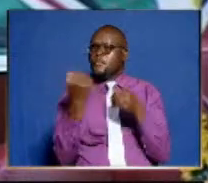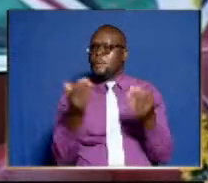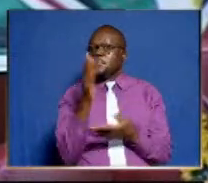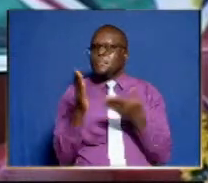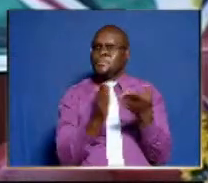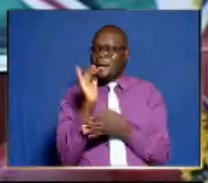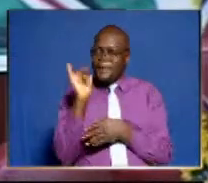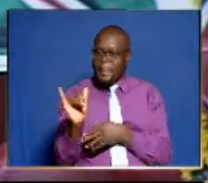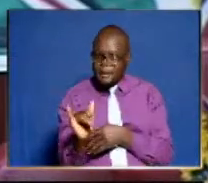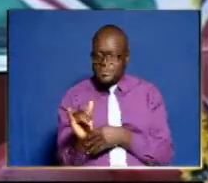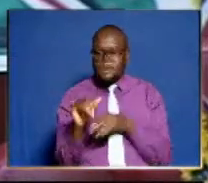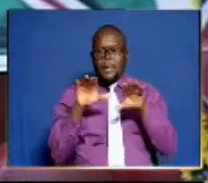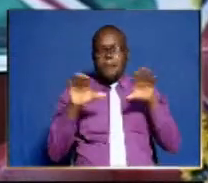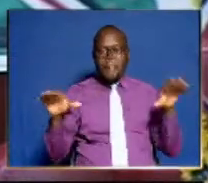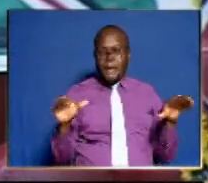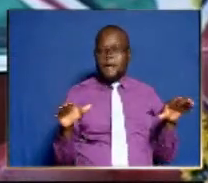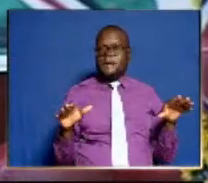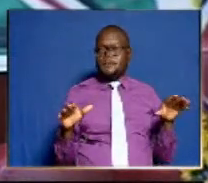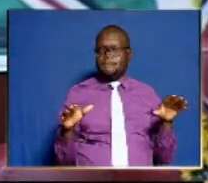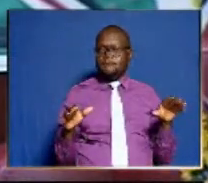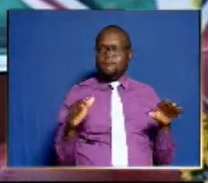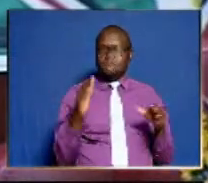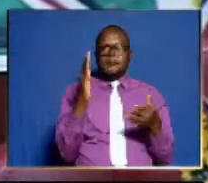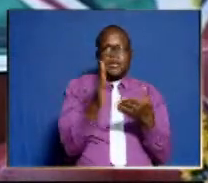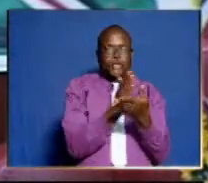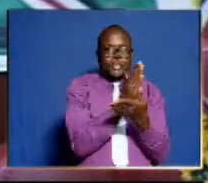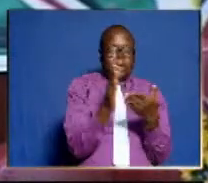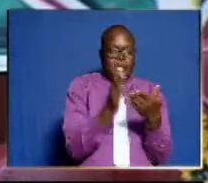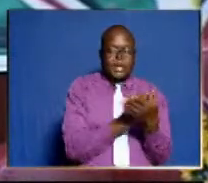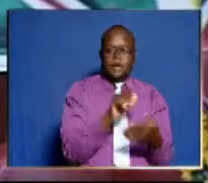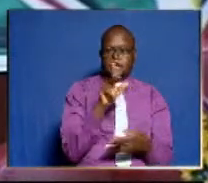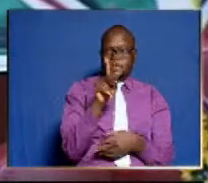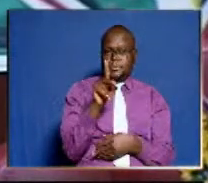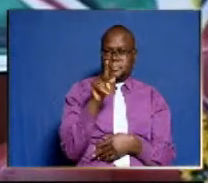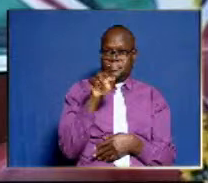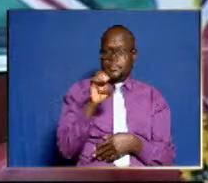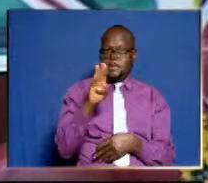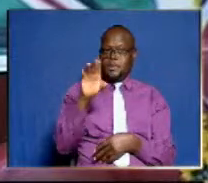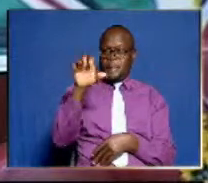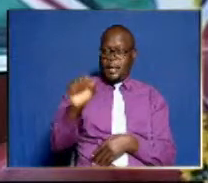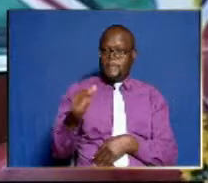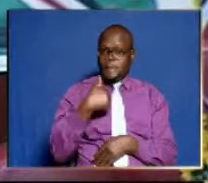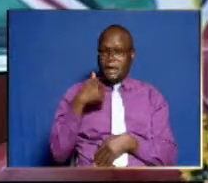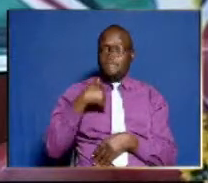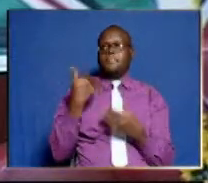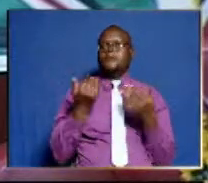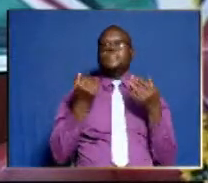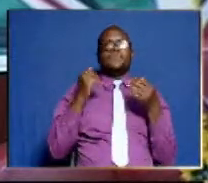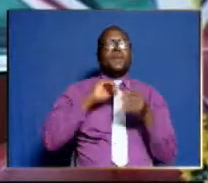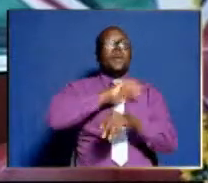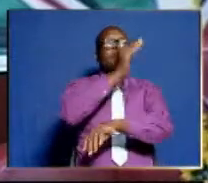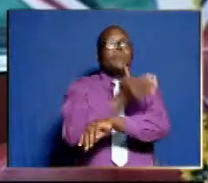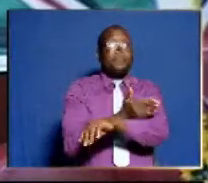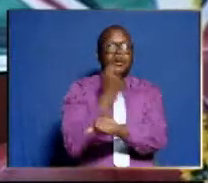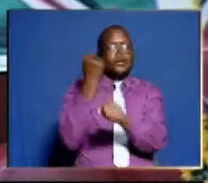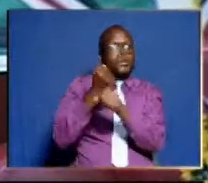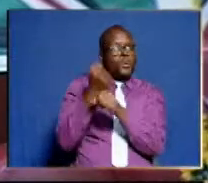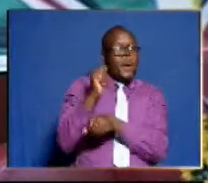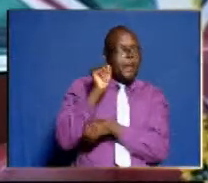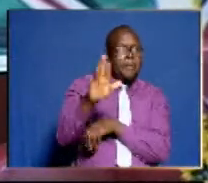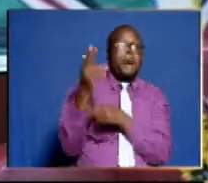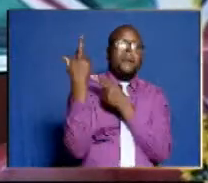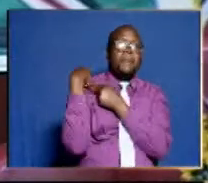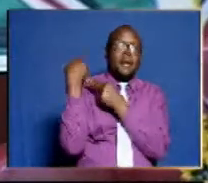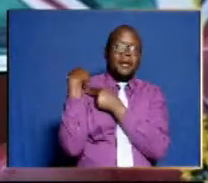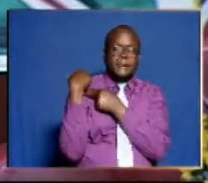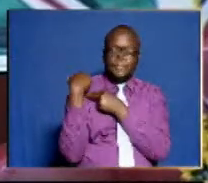that the Market Surveillance Division at KBC has the capability of carrying out its mandate